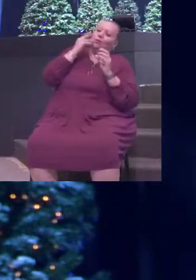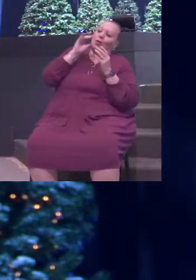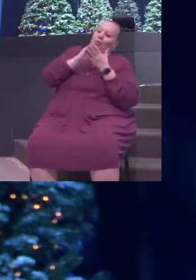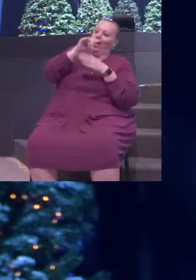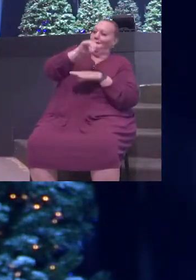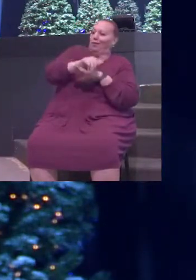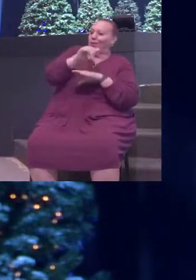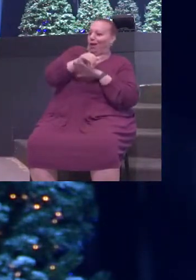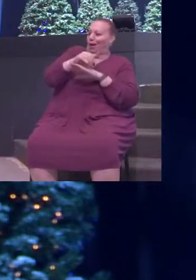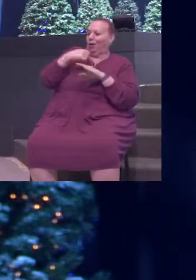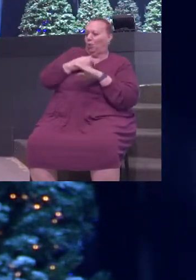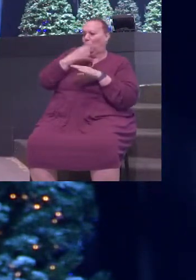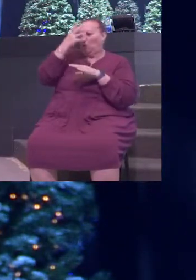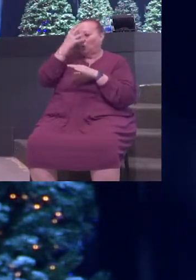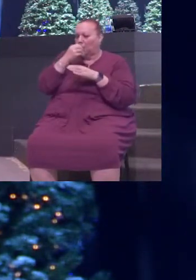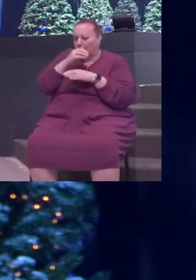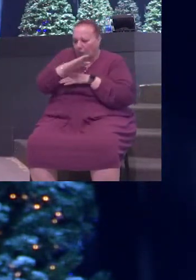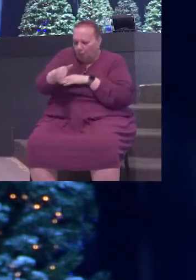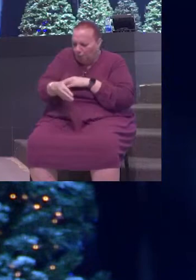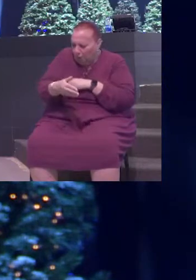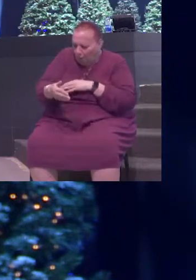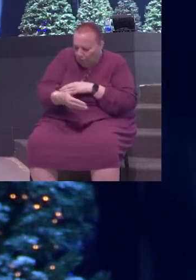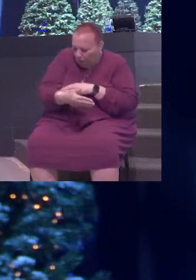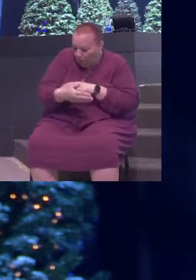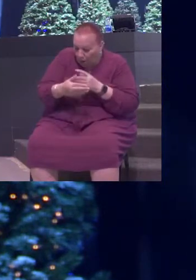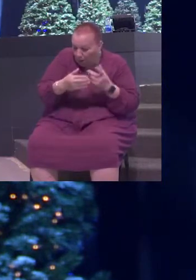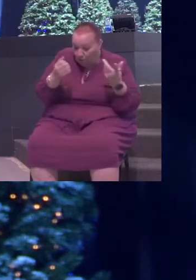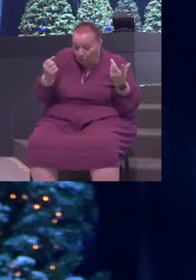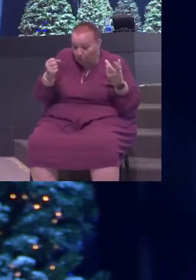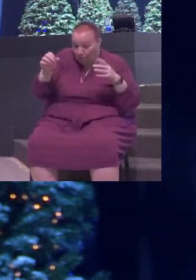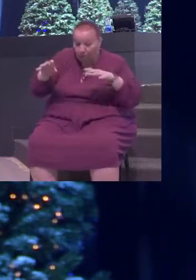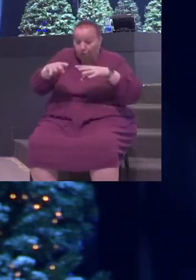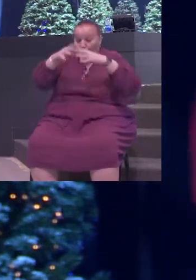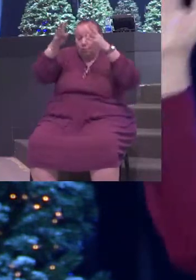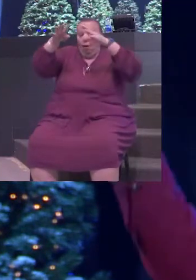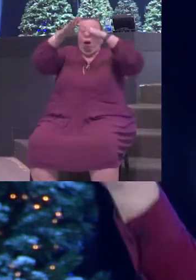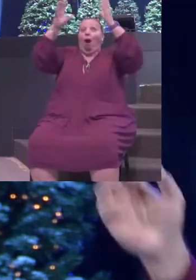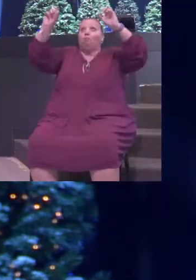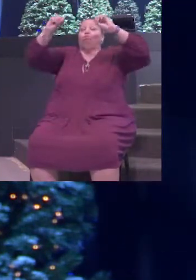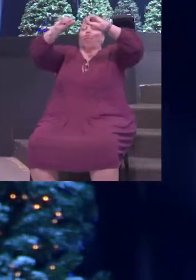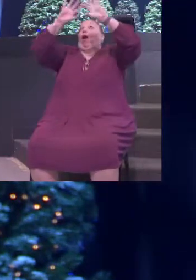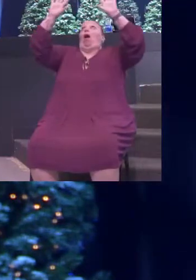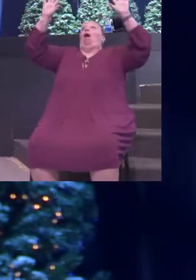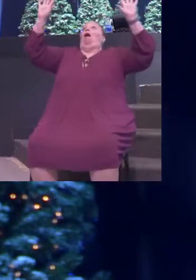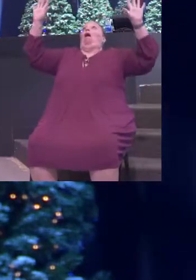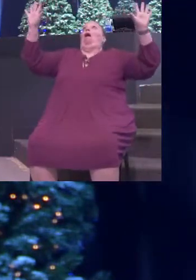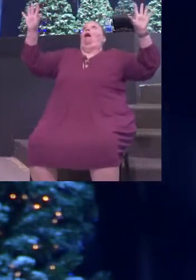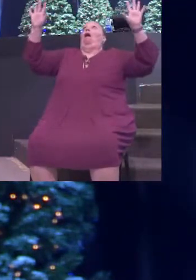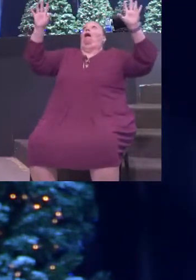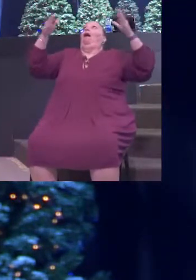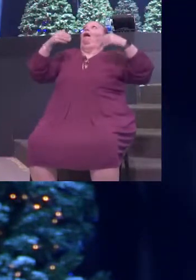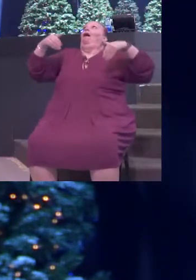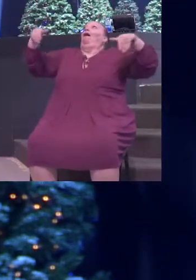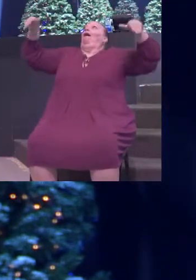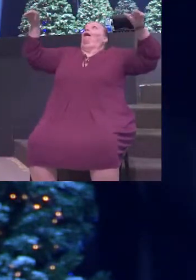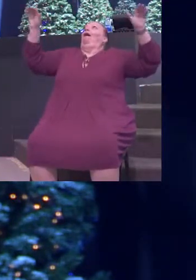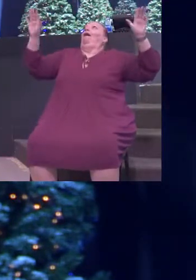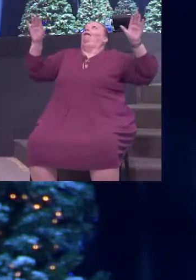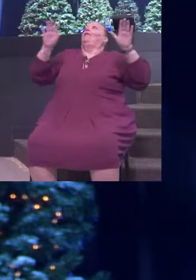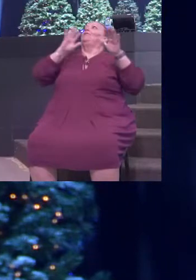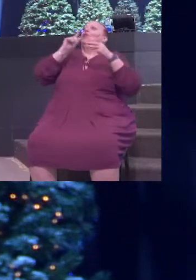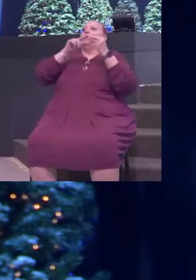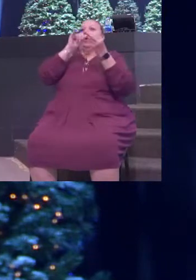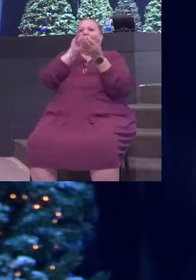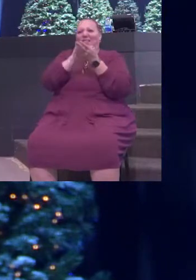night. We were asleep and it was in the middle of the night, and then all of a sudden the sky, it just lit up, and there's these angels, and they talk about